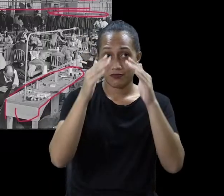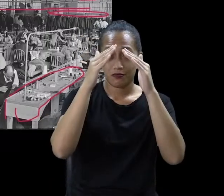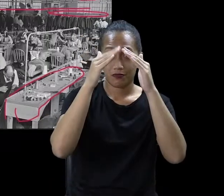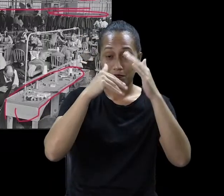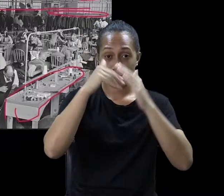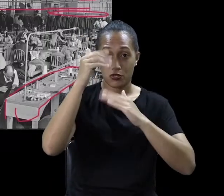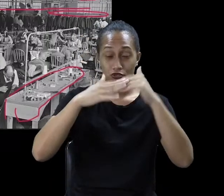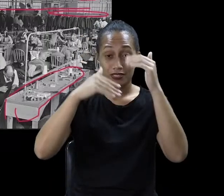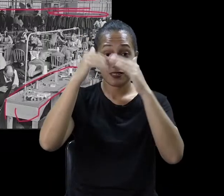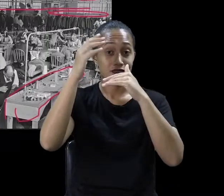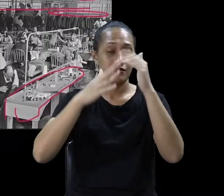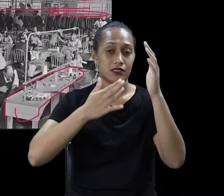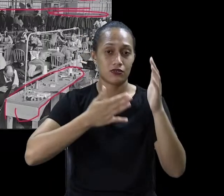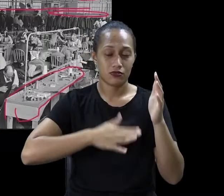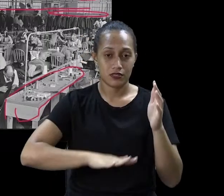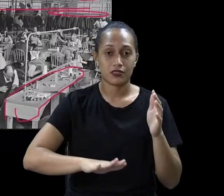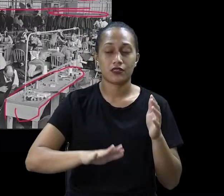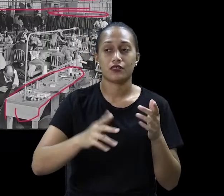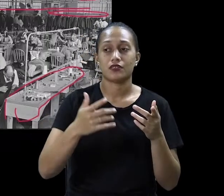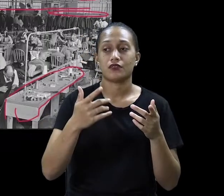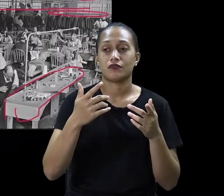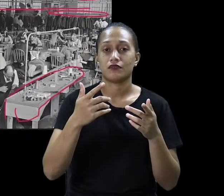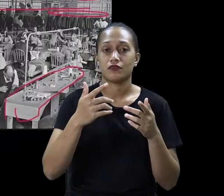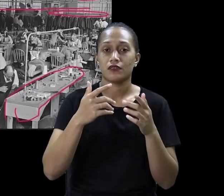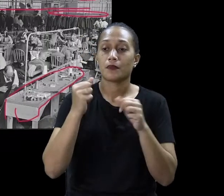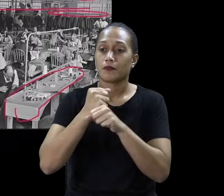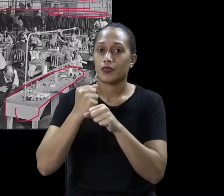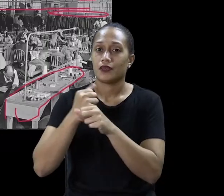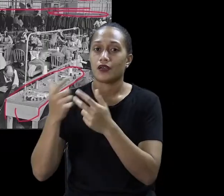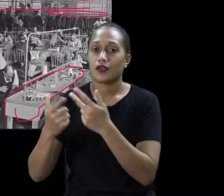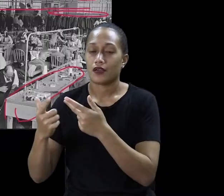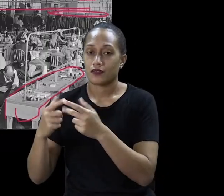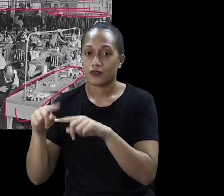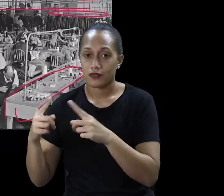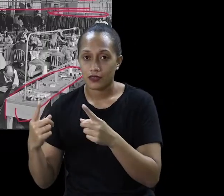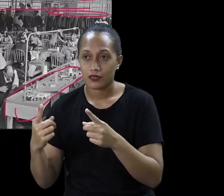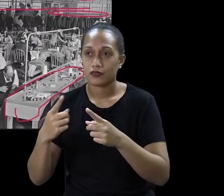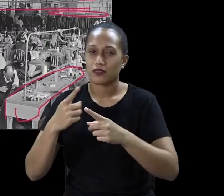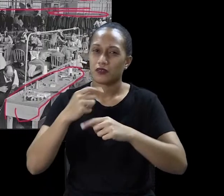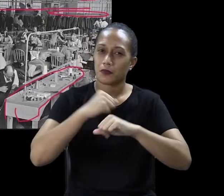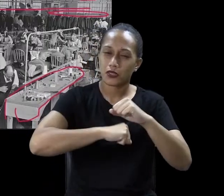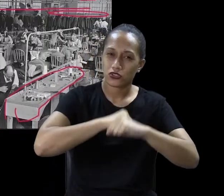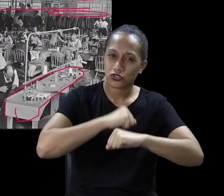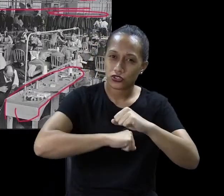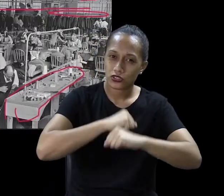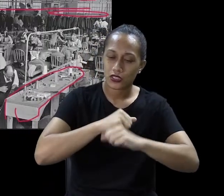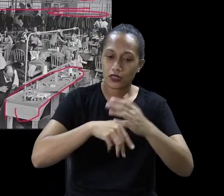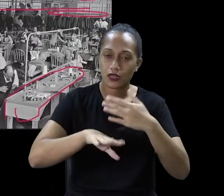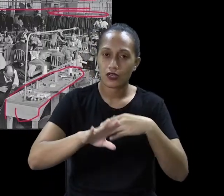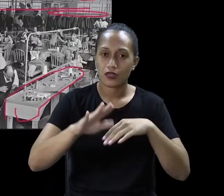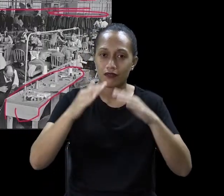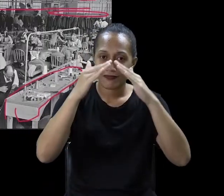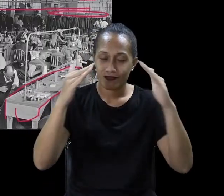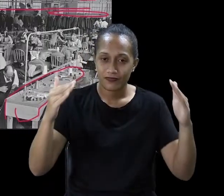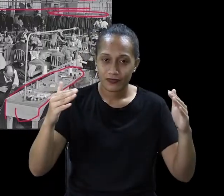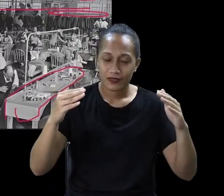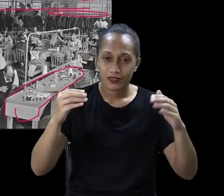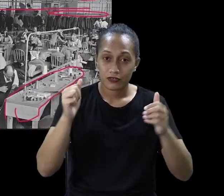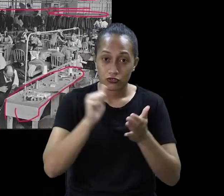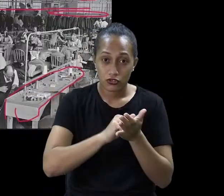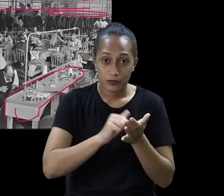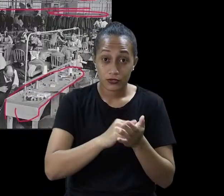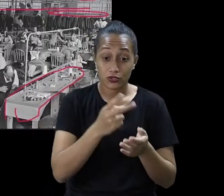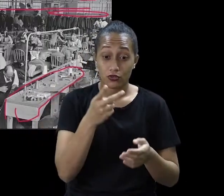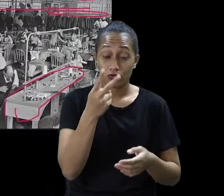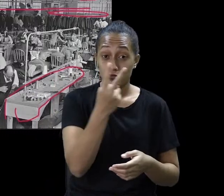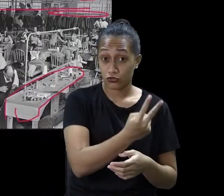like money. But in an economic context, we are not considering financial assets. We're only thinking about things